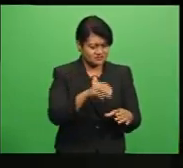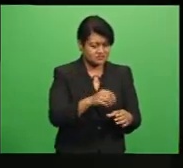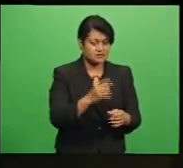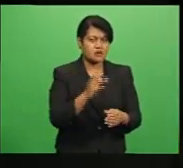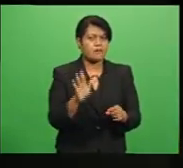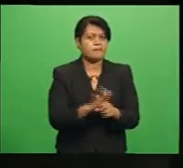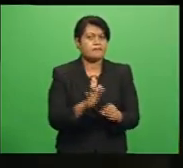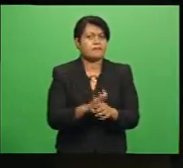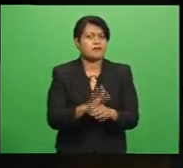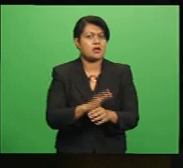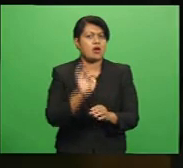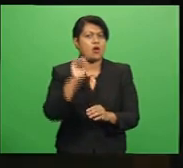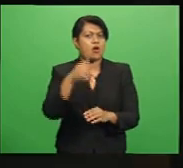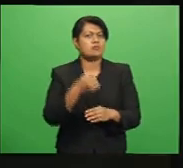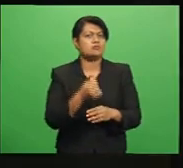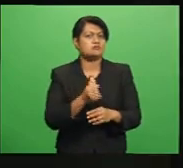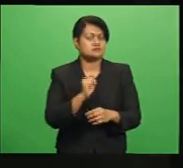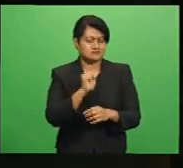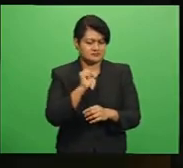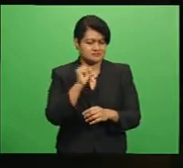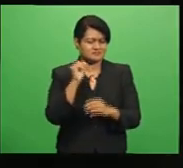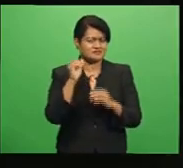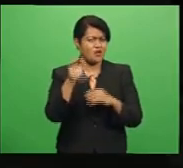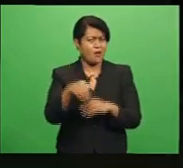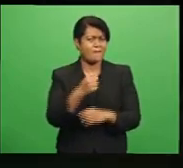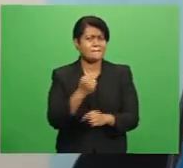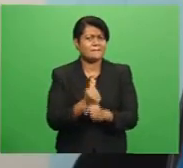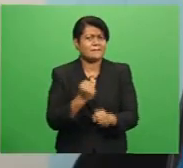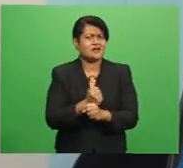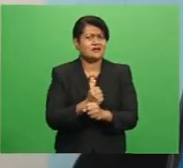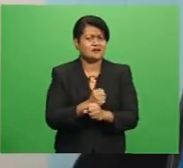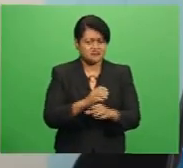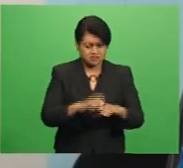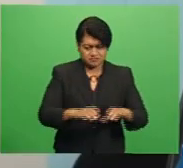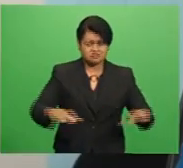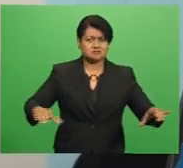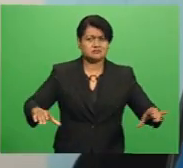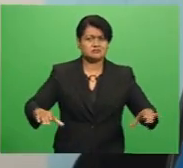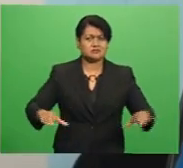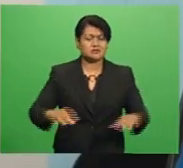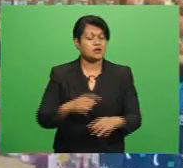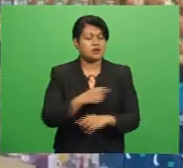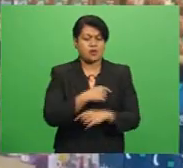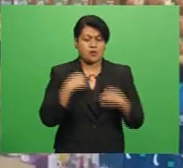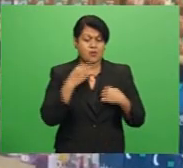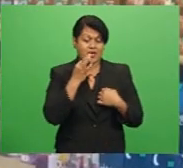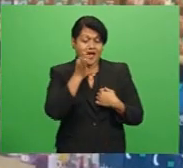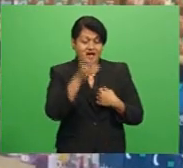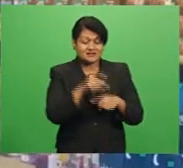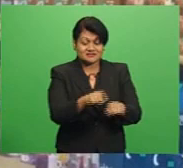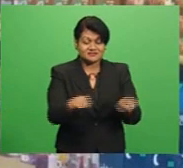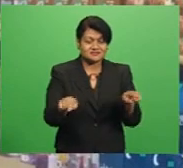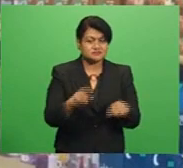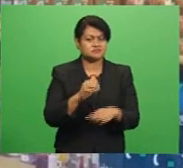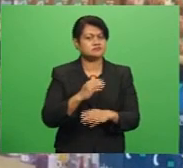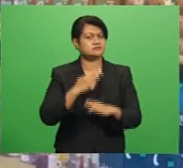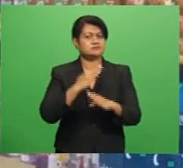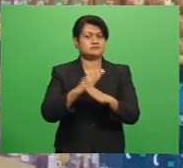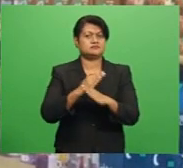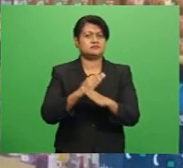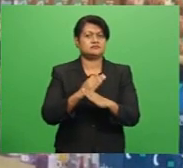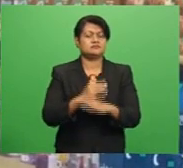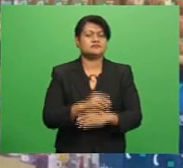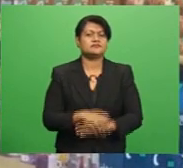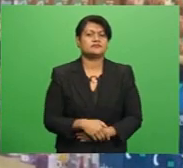fireworks. The Department of Ministry would like to plead with all Fijians to refrain from doing this. The Mineral Resources